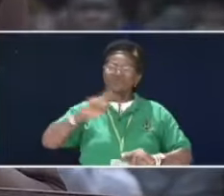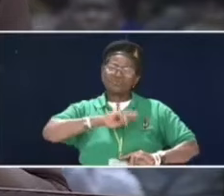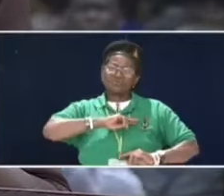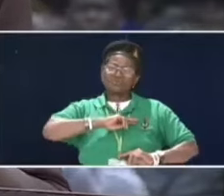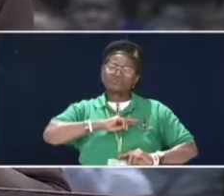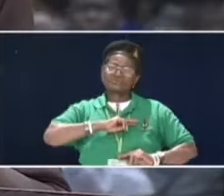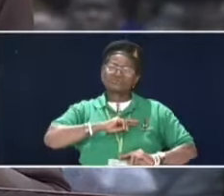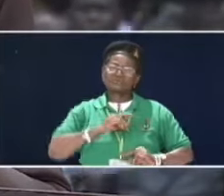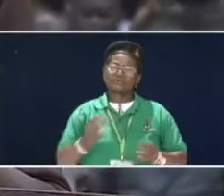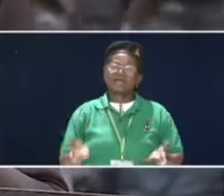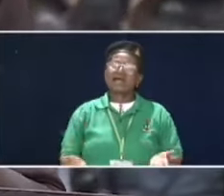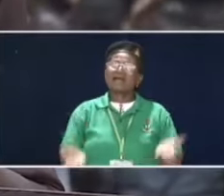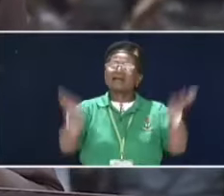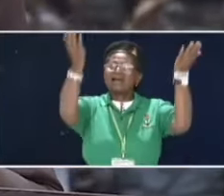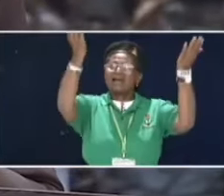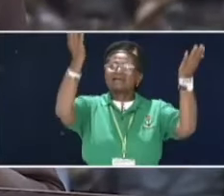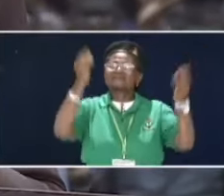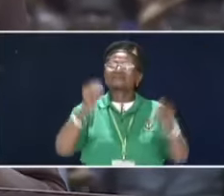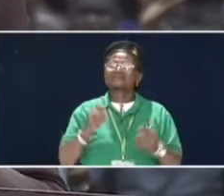arise tonight.